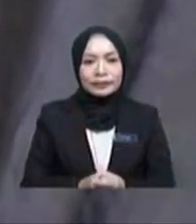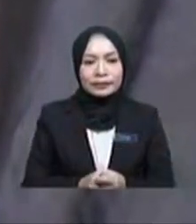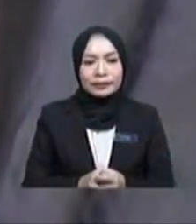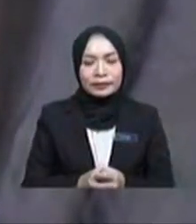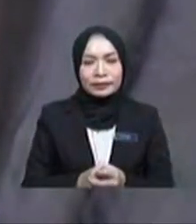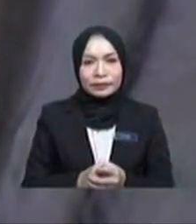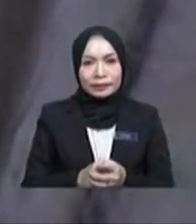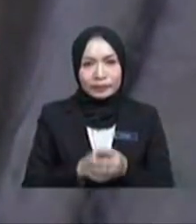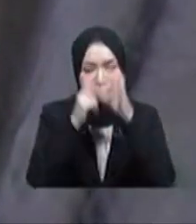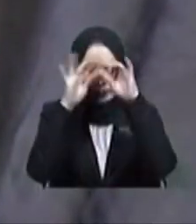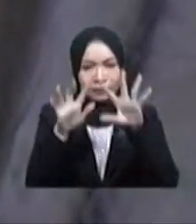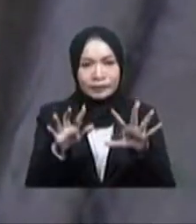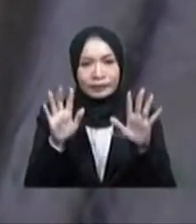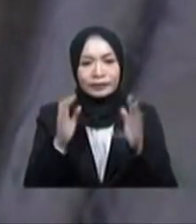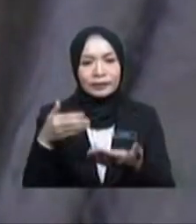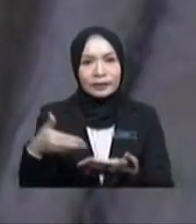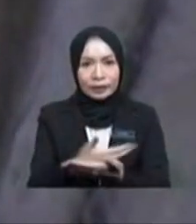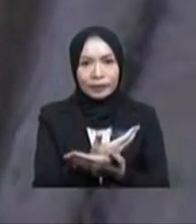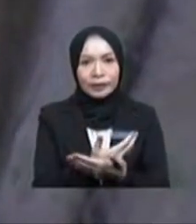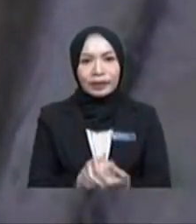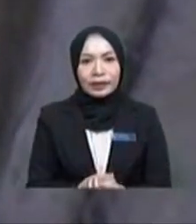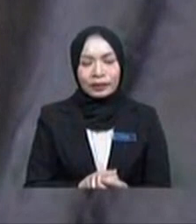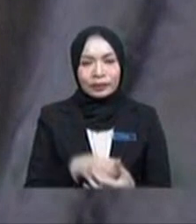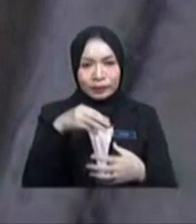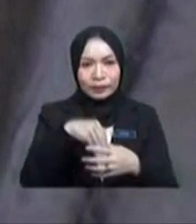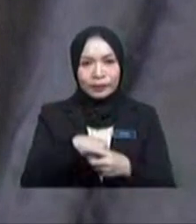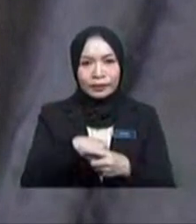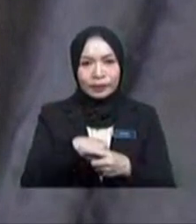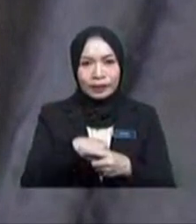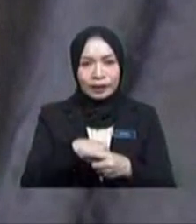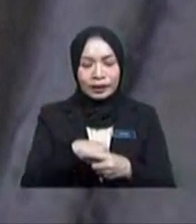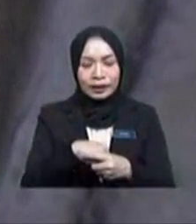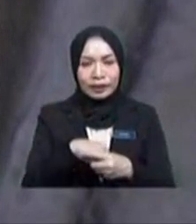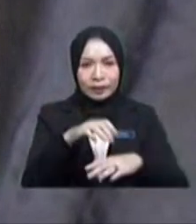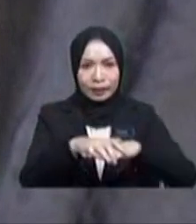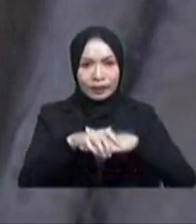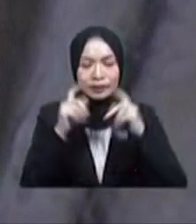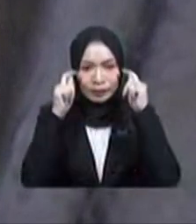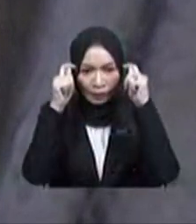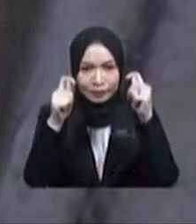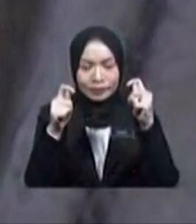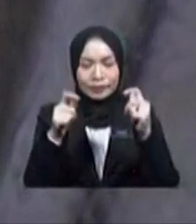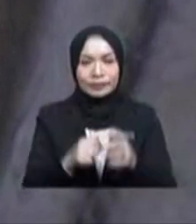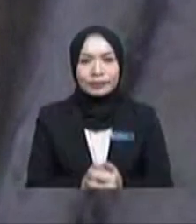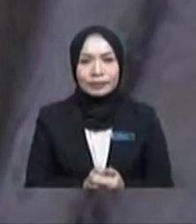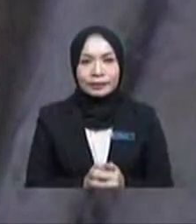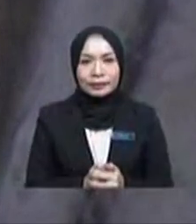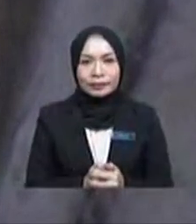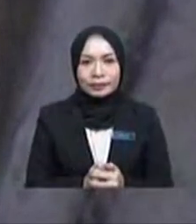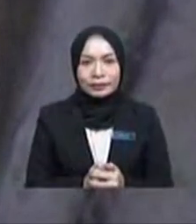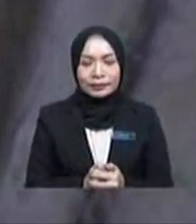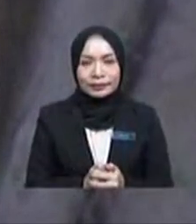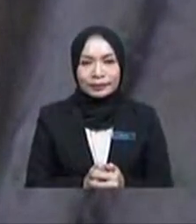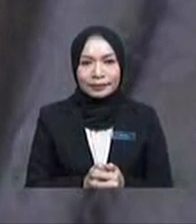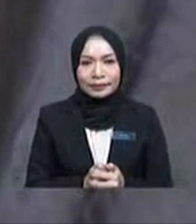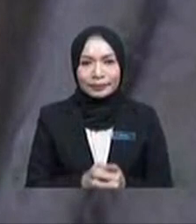Practices in English Language Teaching. This theme is most appropriate as we seek new ways